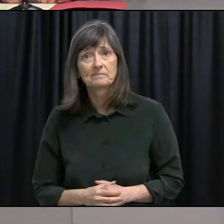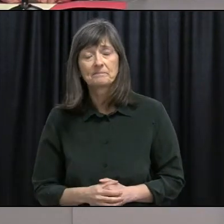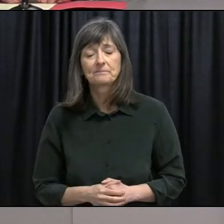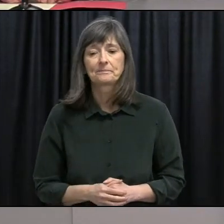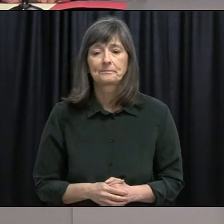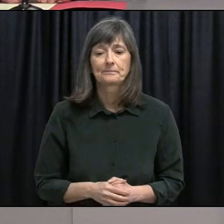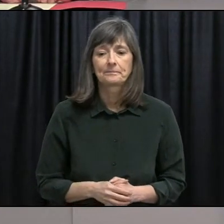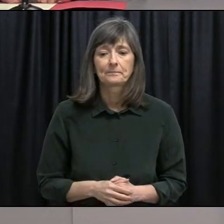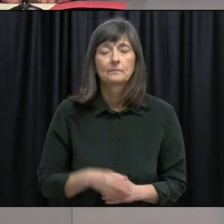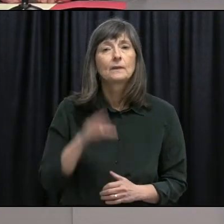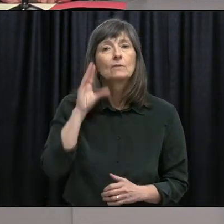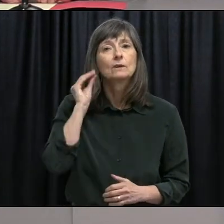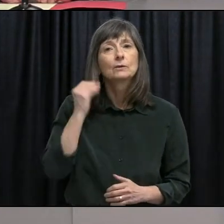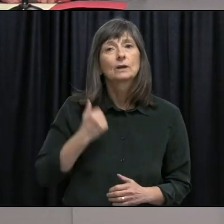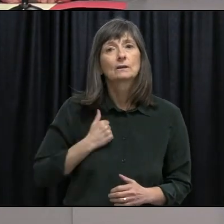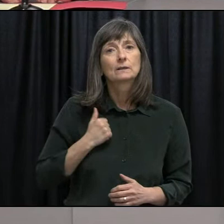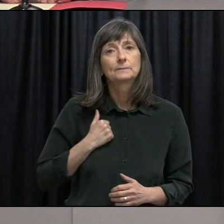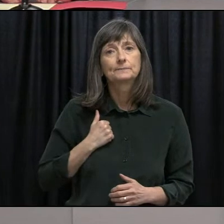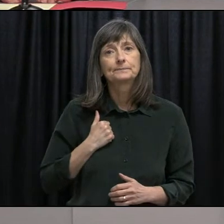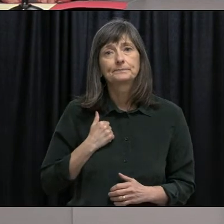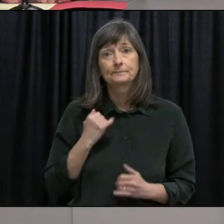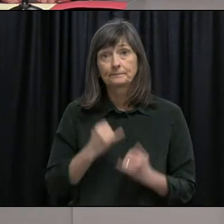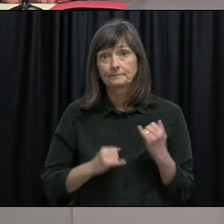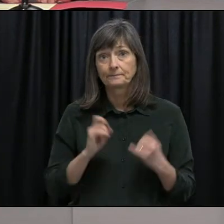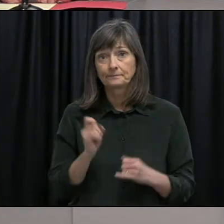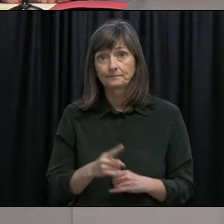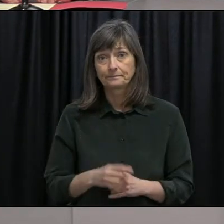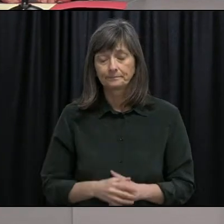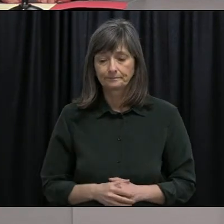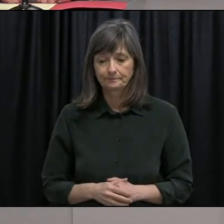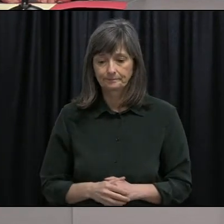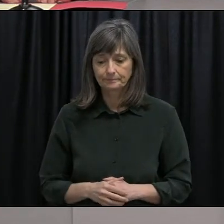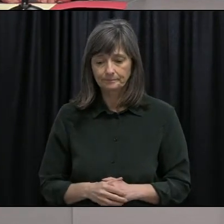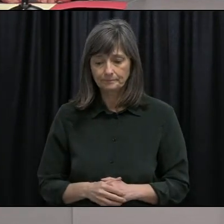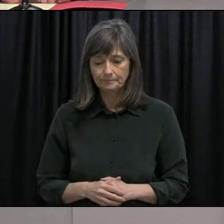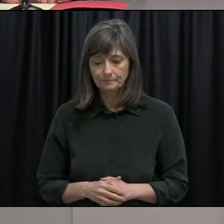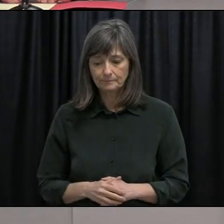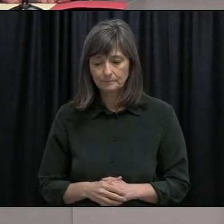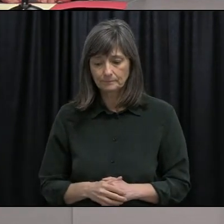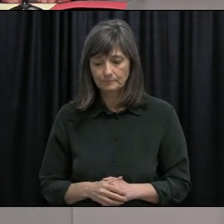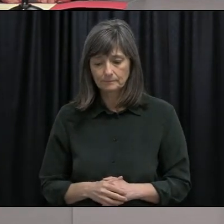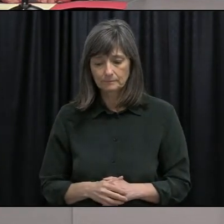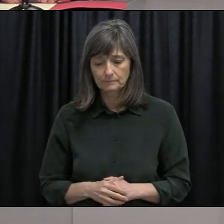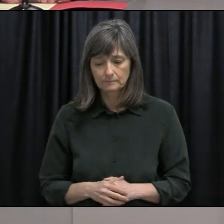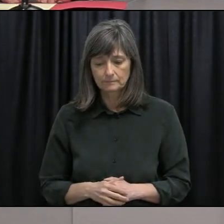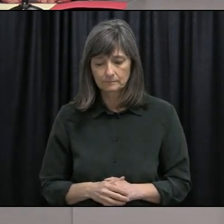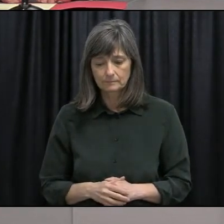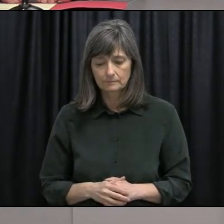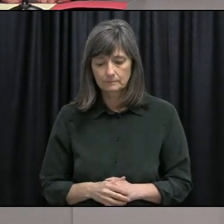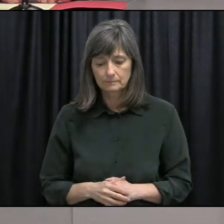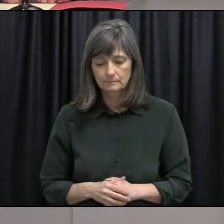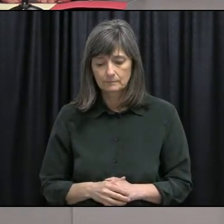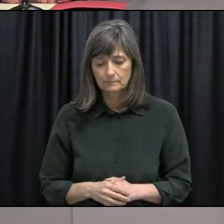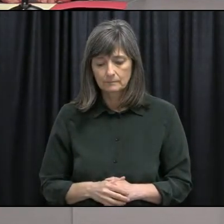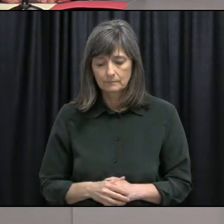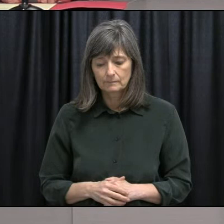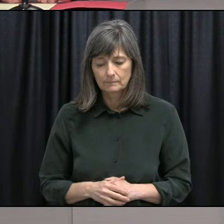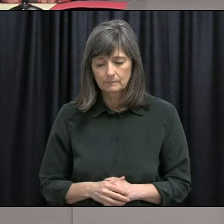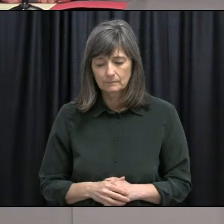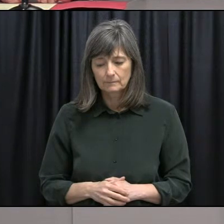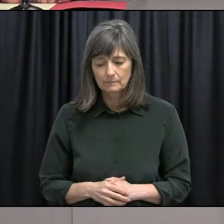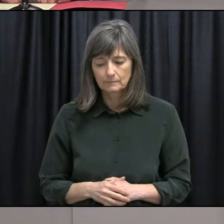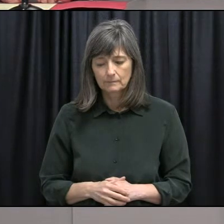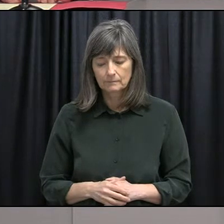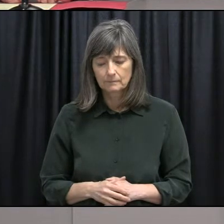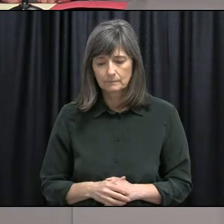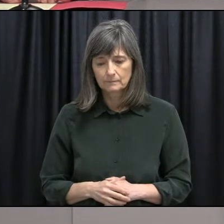Josie Bass with Radio Canada. Do you have a final question? I do, thanks. In terms of